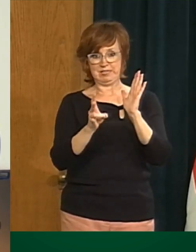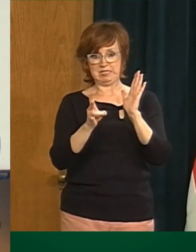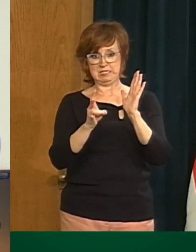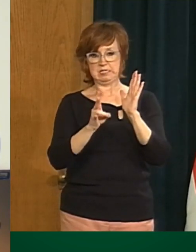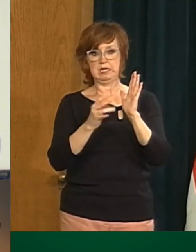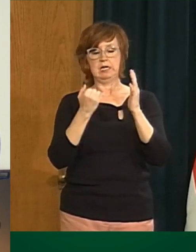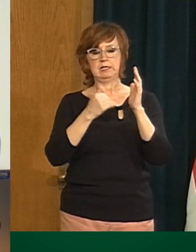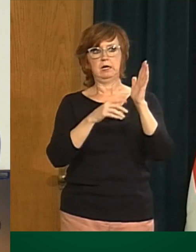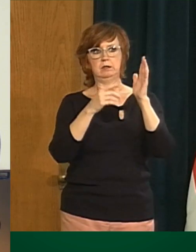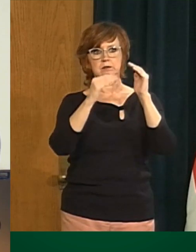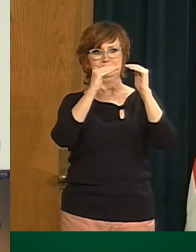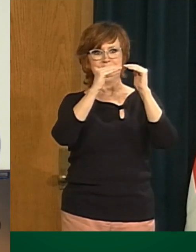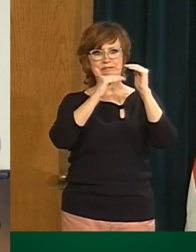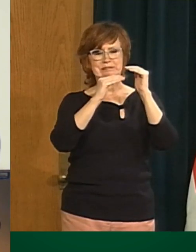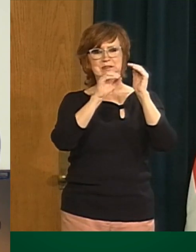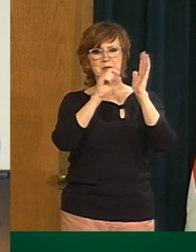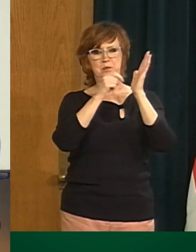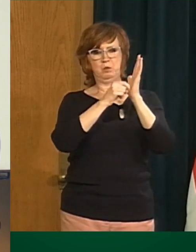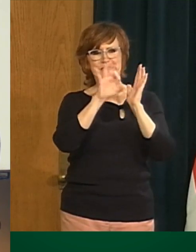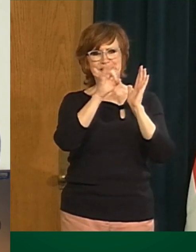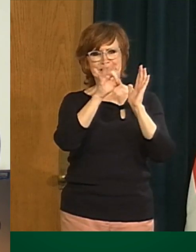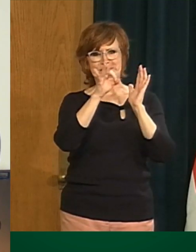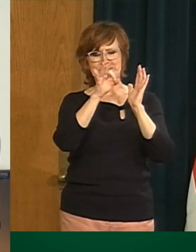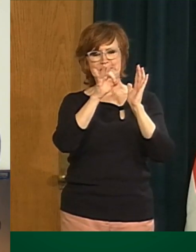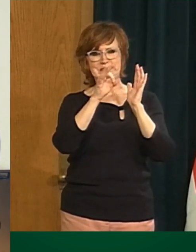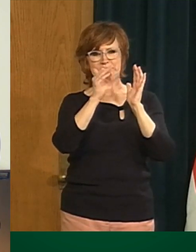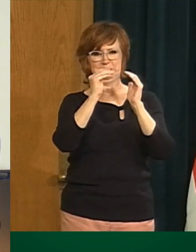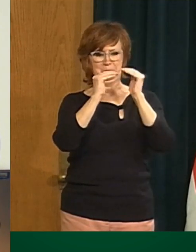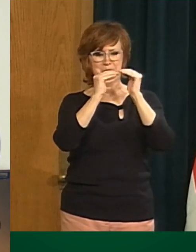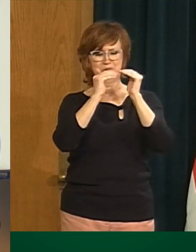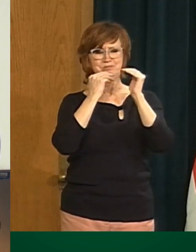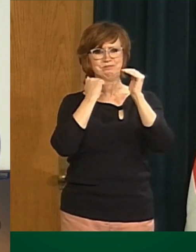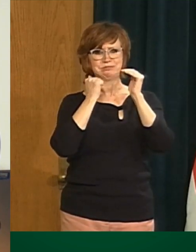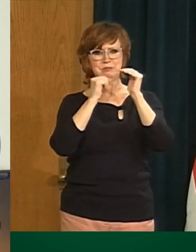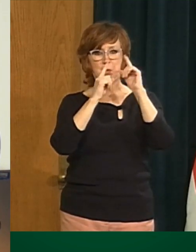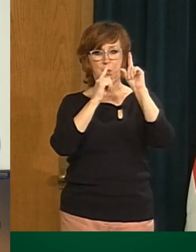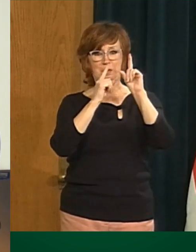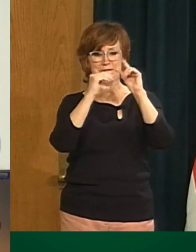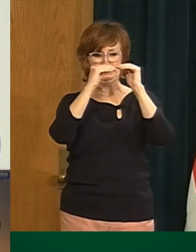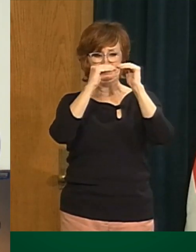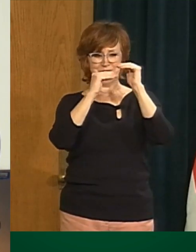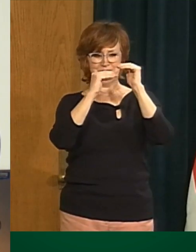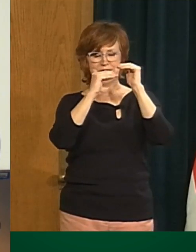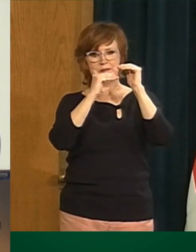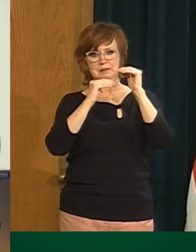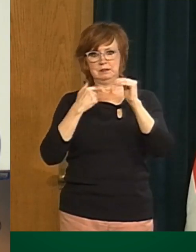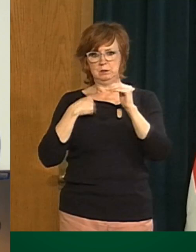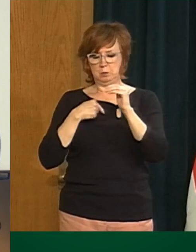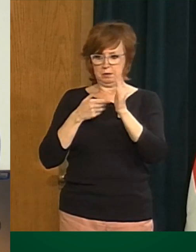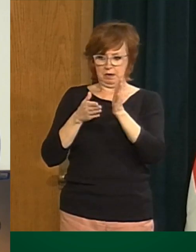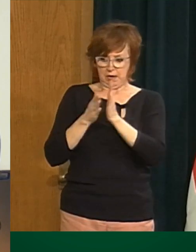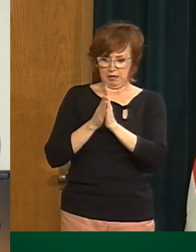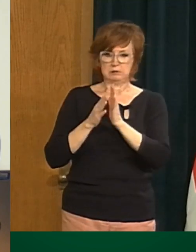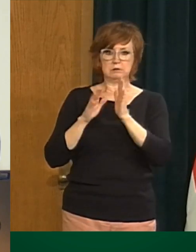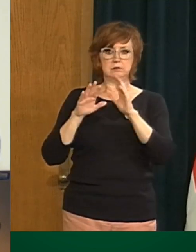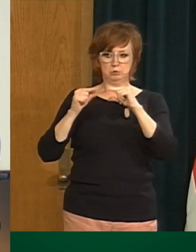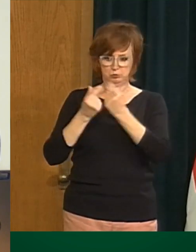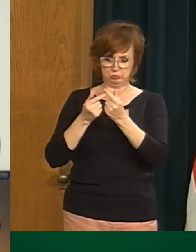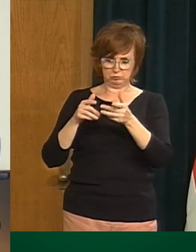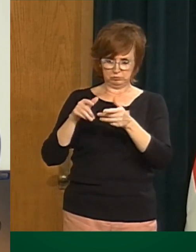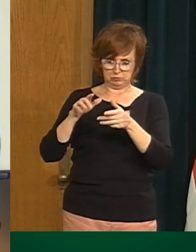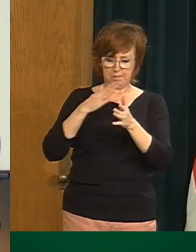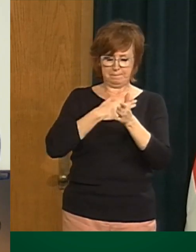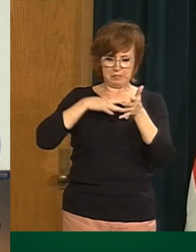is because of events in the Loche. So we have requested the modeling group to analyze that as a